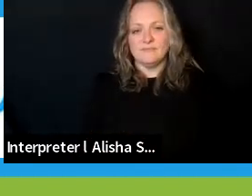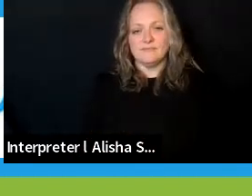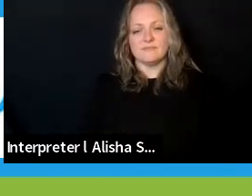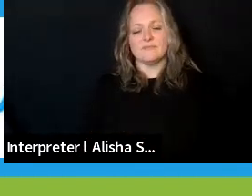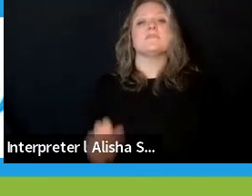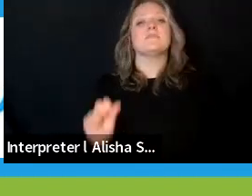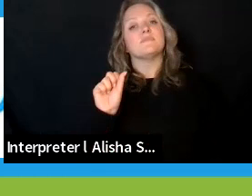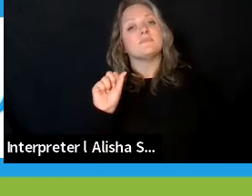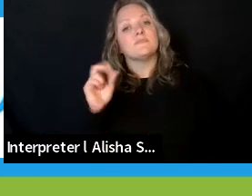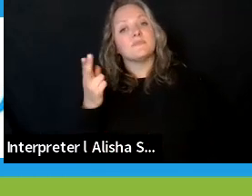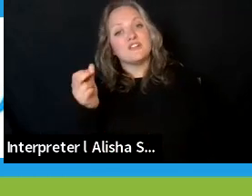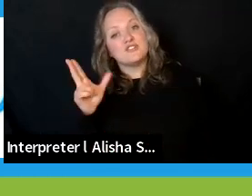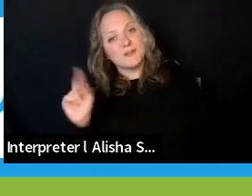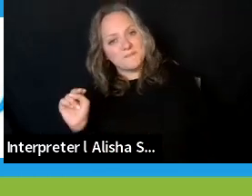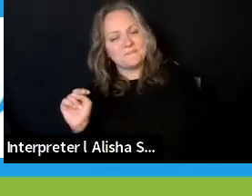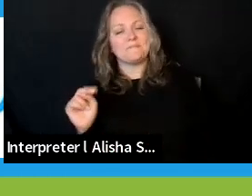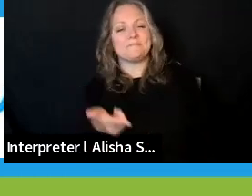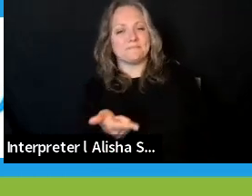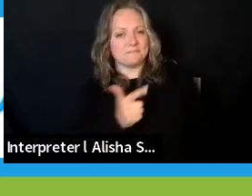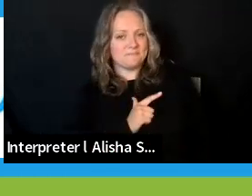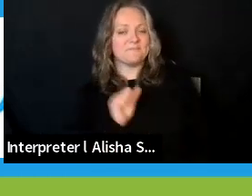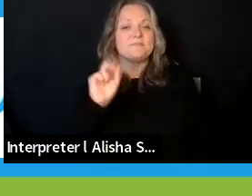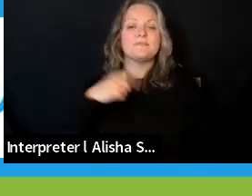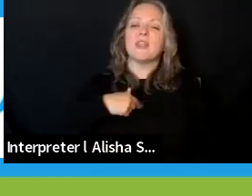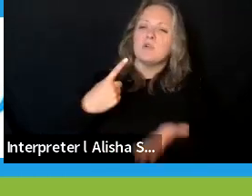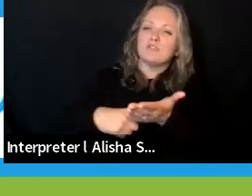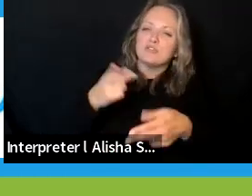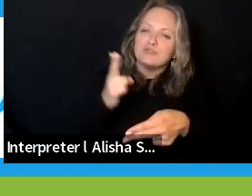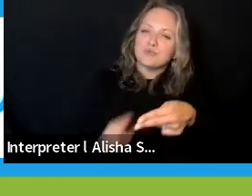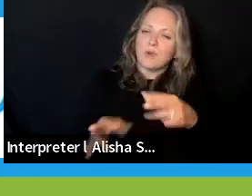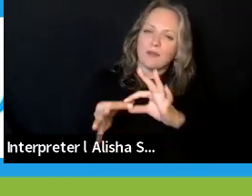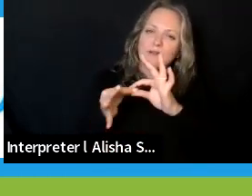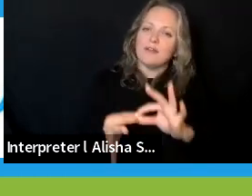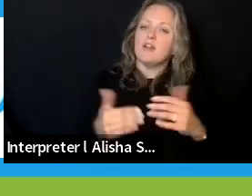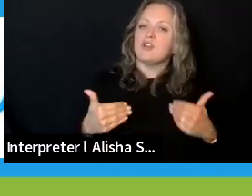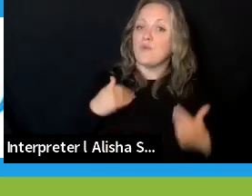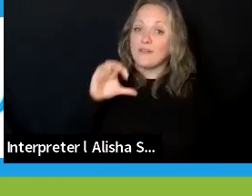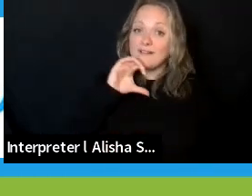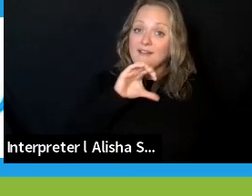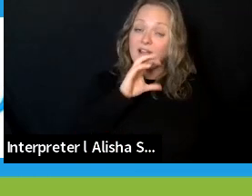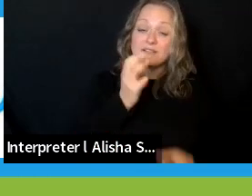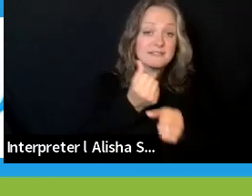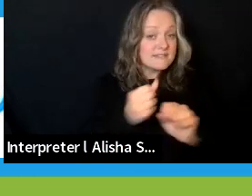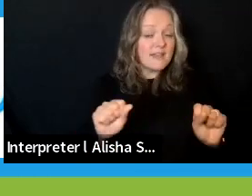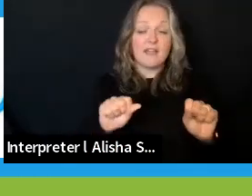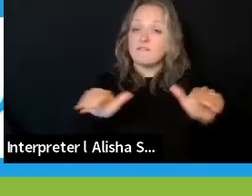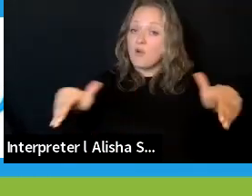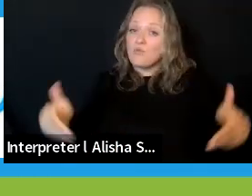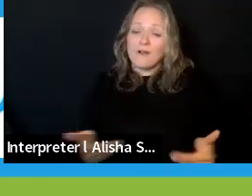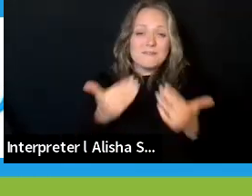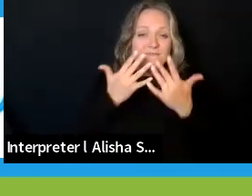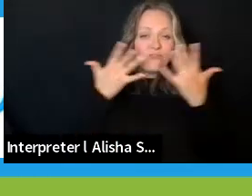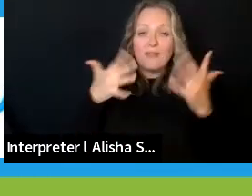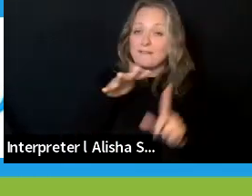Okay, so I'm going to talk with you for a minute about youth cafes. These are a safe, welcoming, and inviting